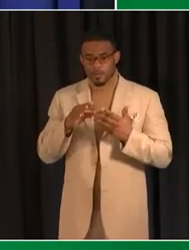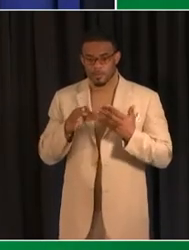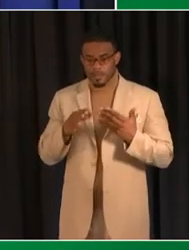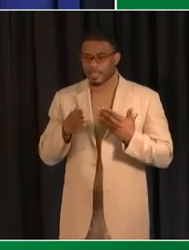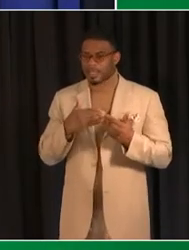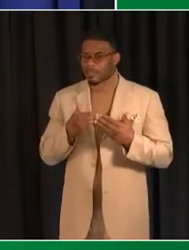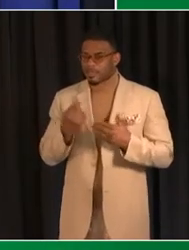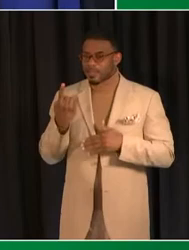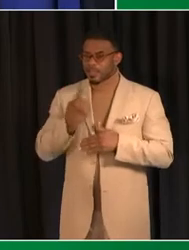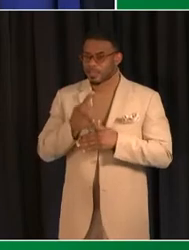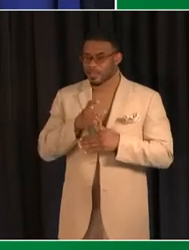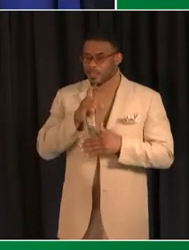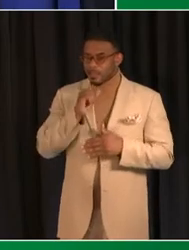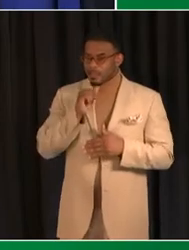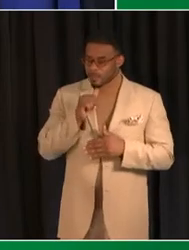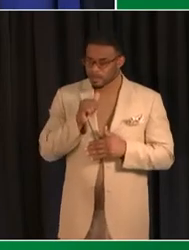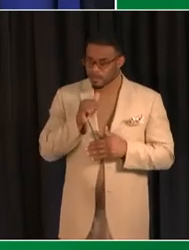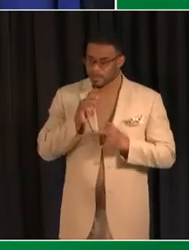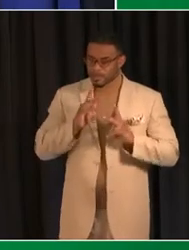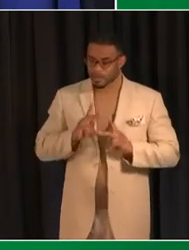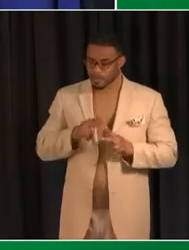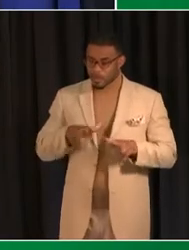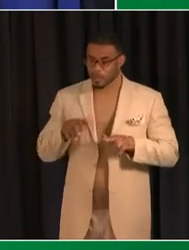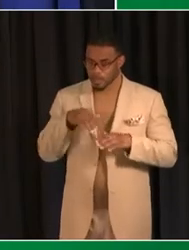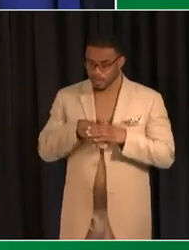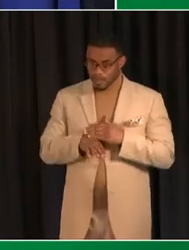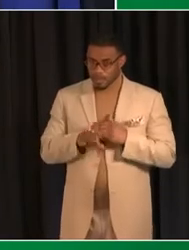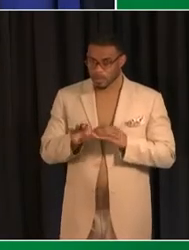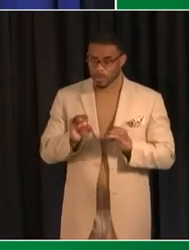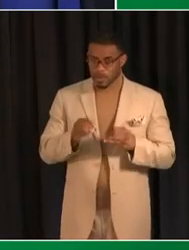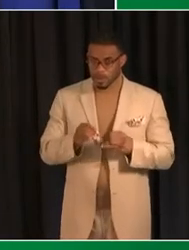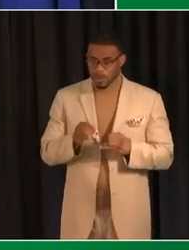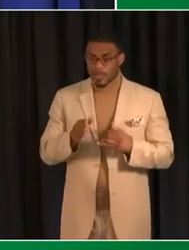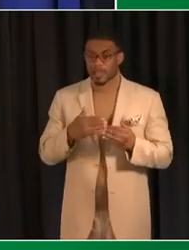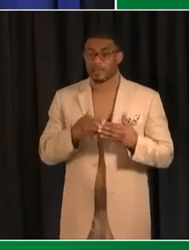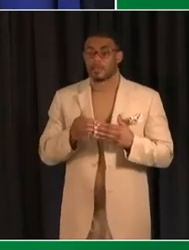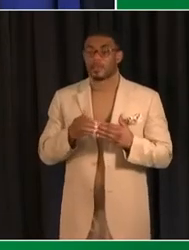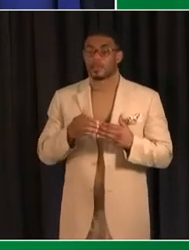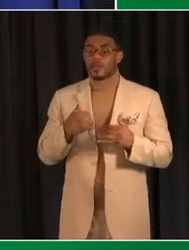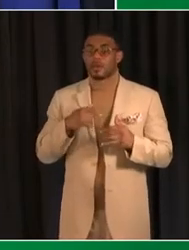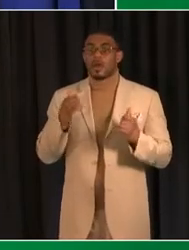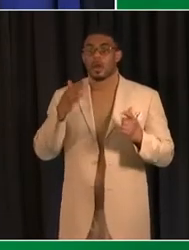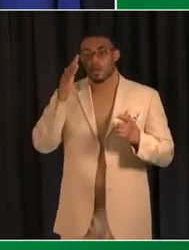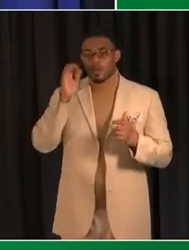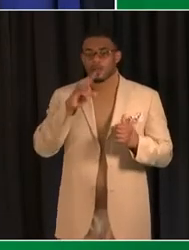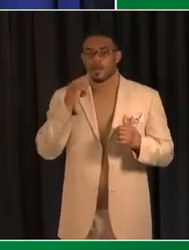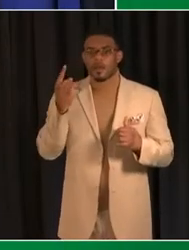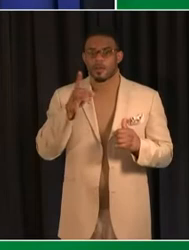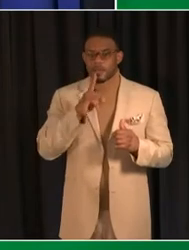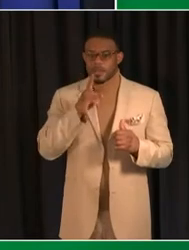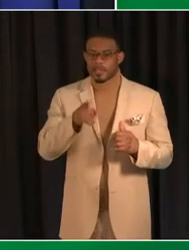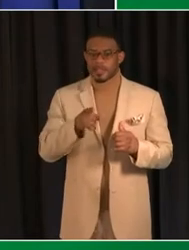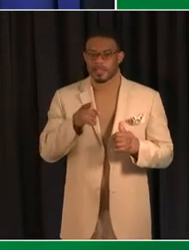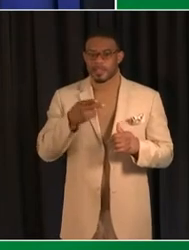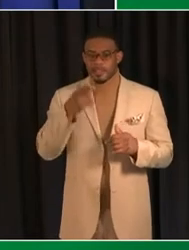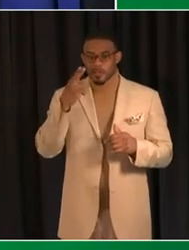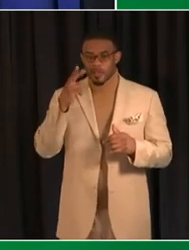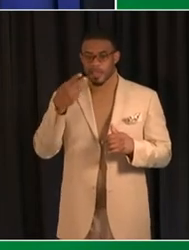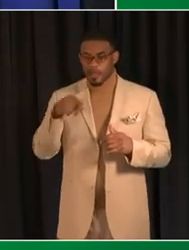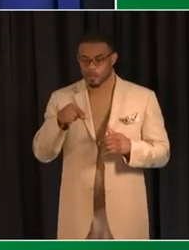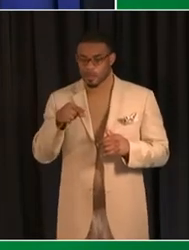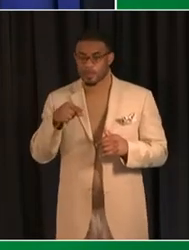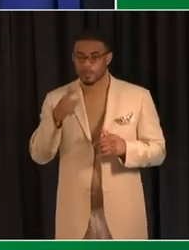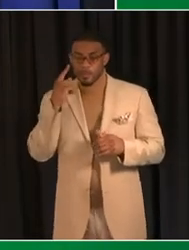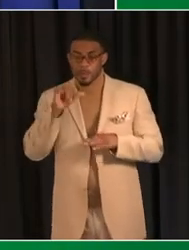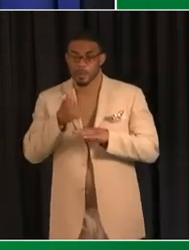have choices even the days that they are not physically walking into their offices, even though we all know that those are always going to be the